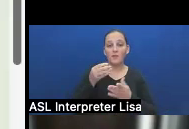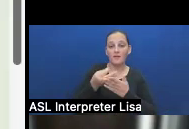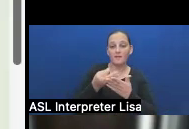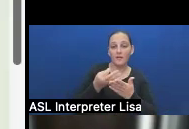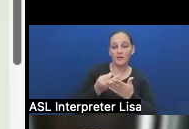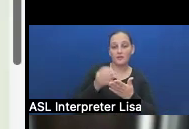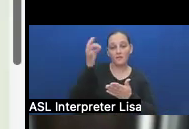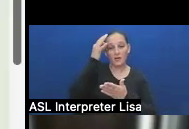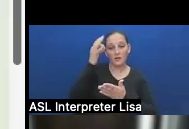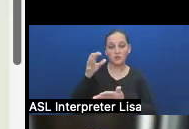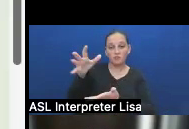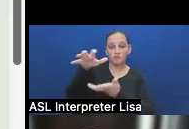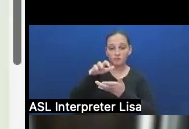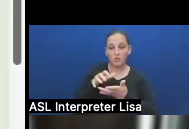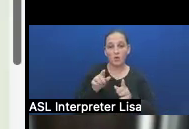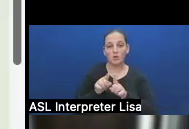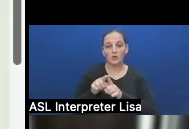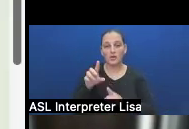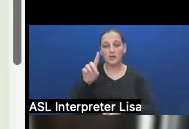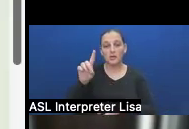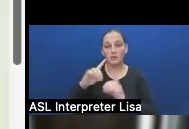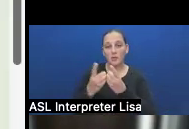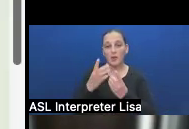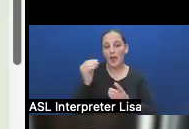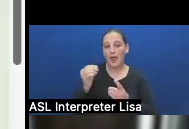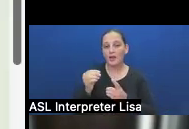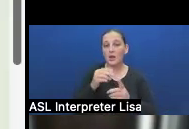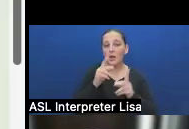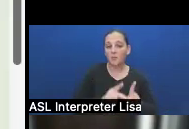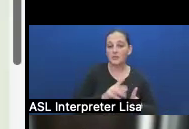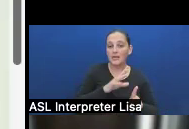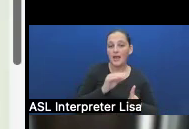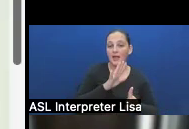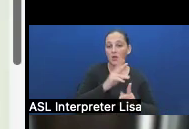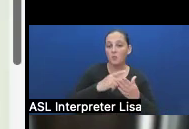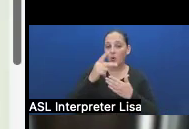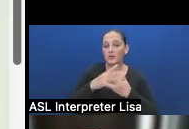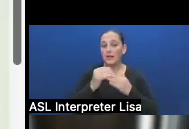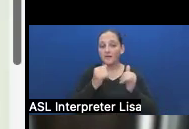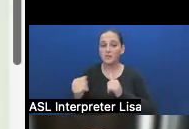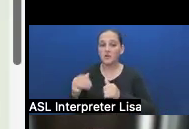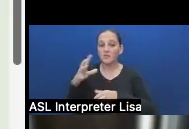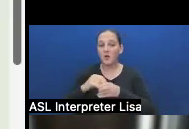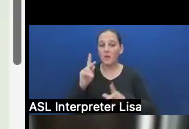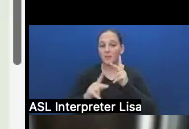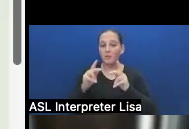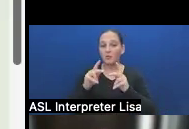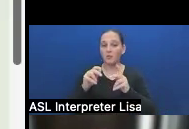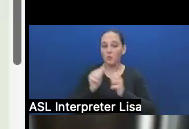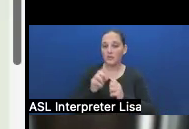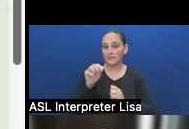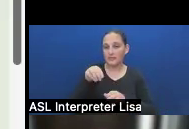the recipient's programs or activities that involve individuals with disabilities in the United States.